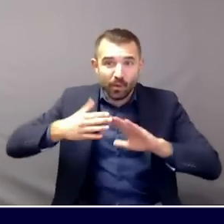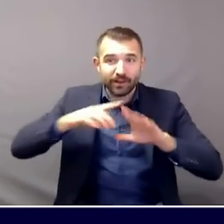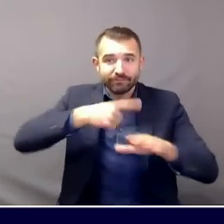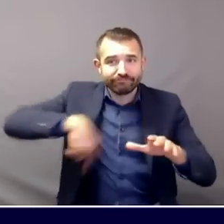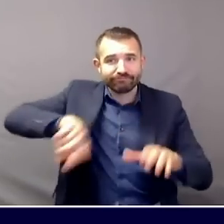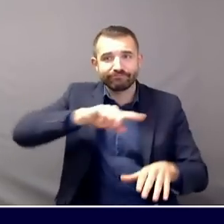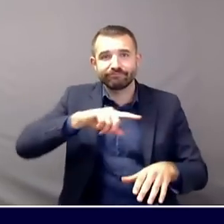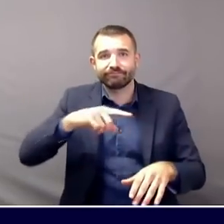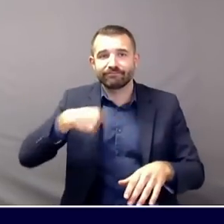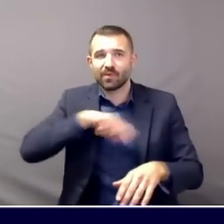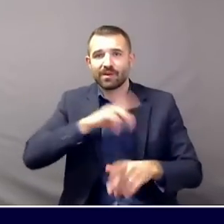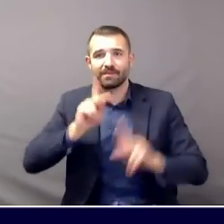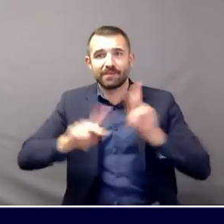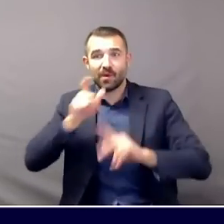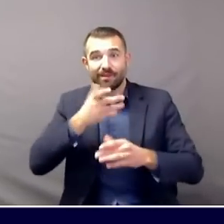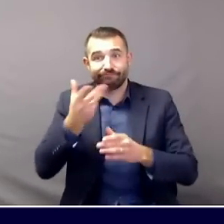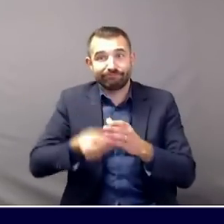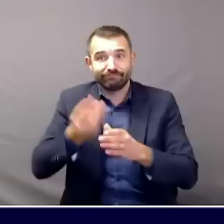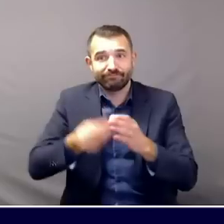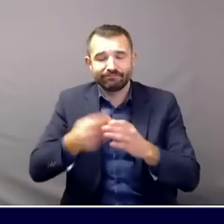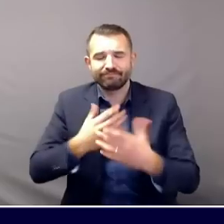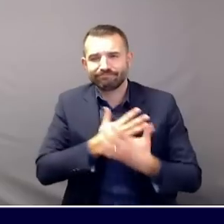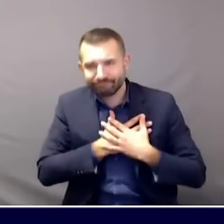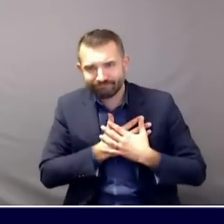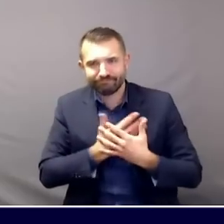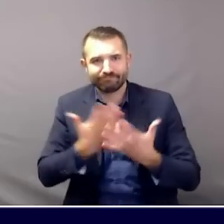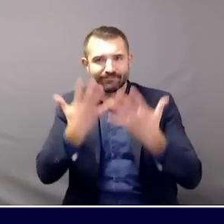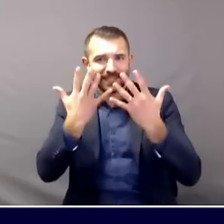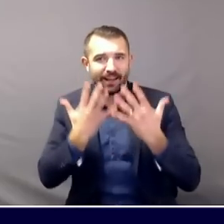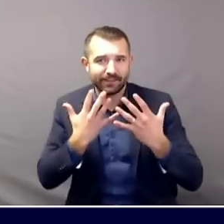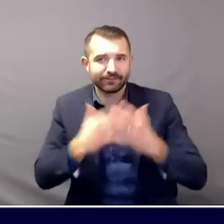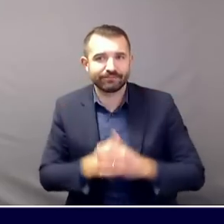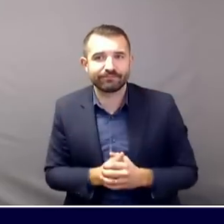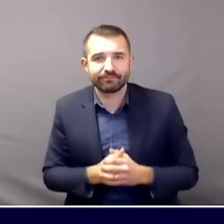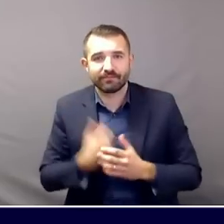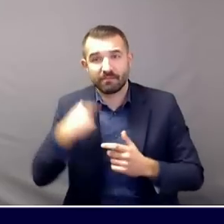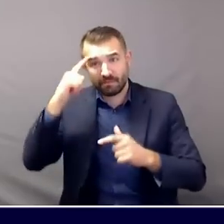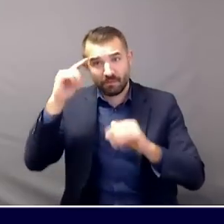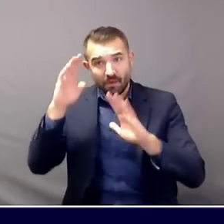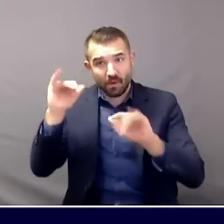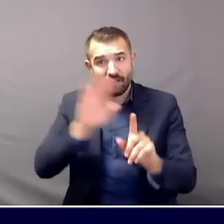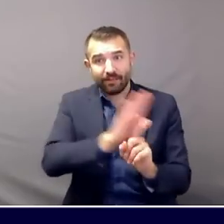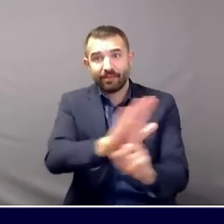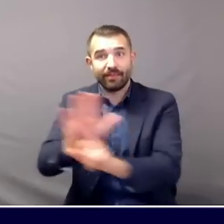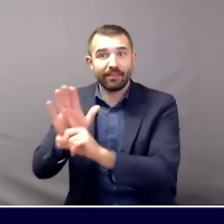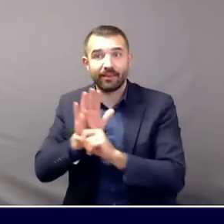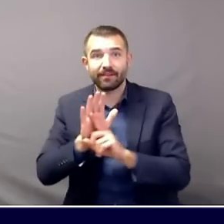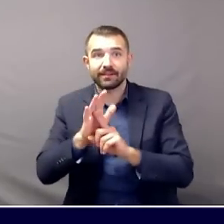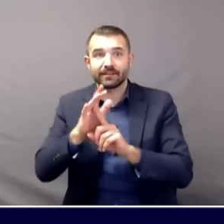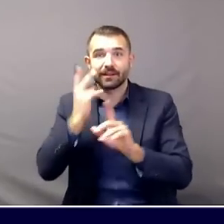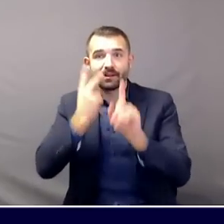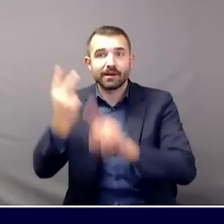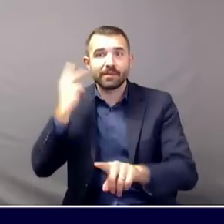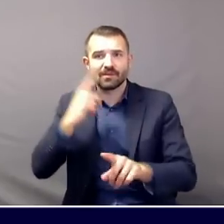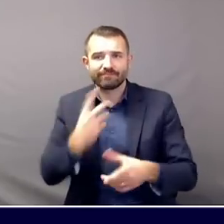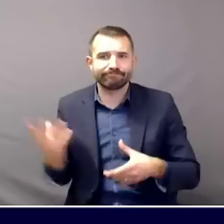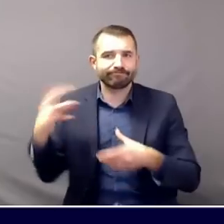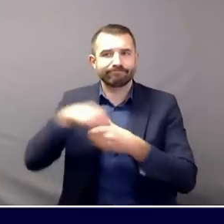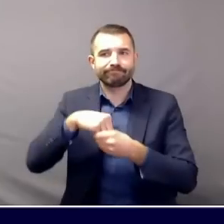with COVID-19. May the thoughts and memories of their lives be with all of you forever.